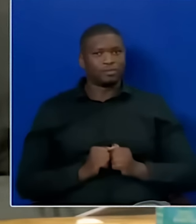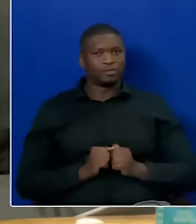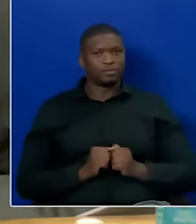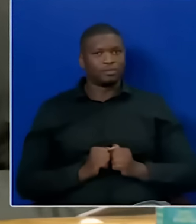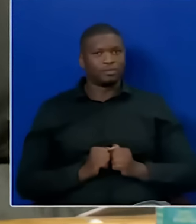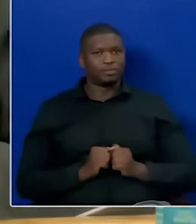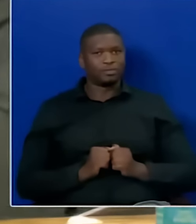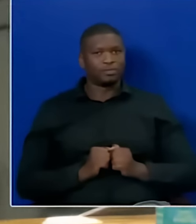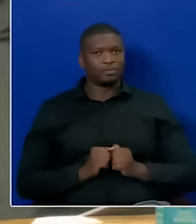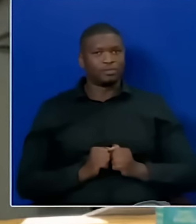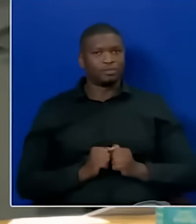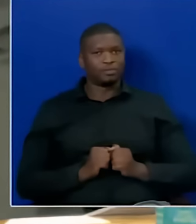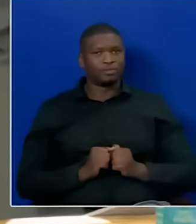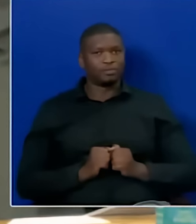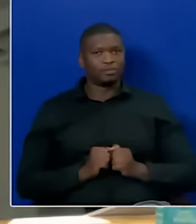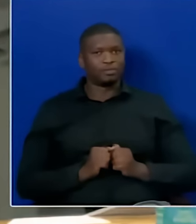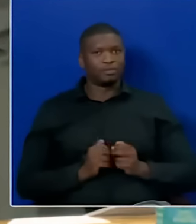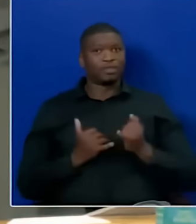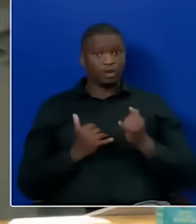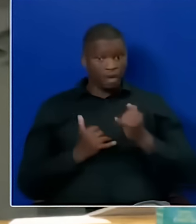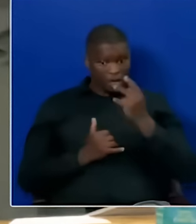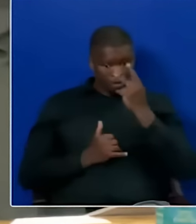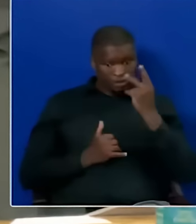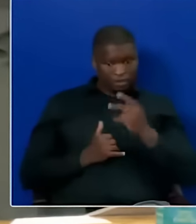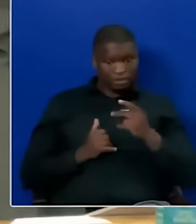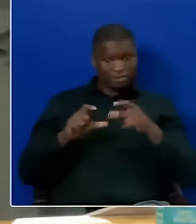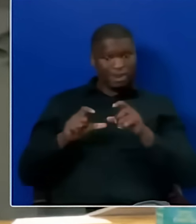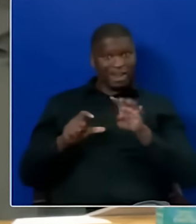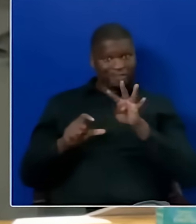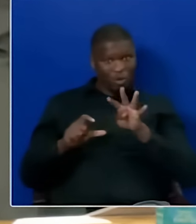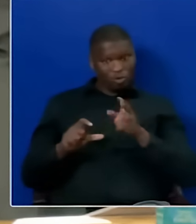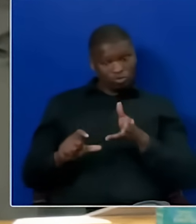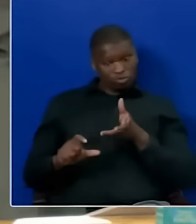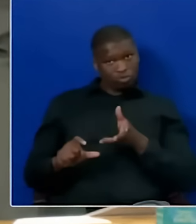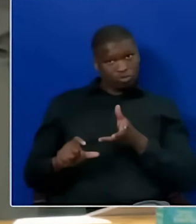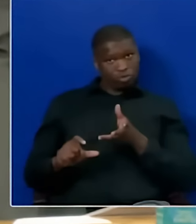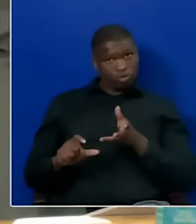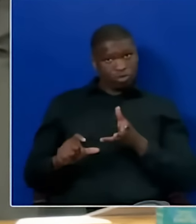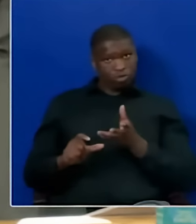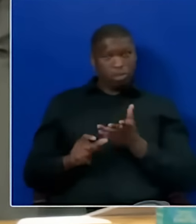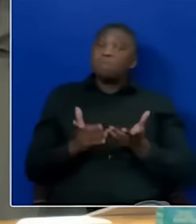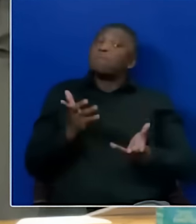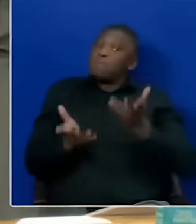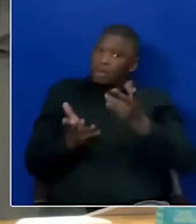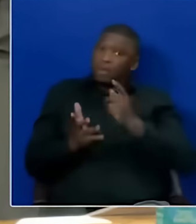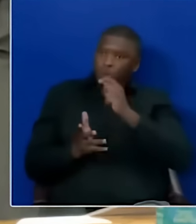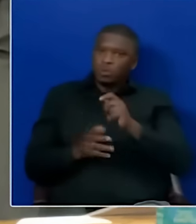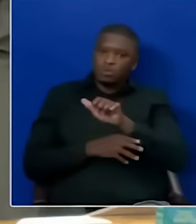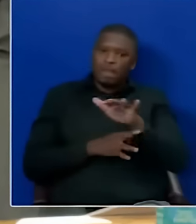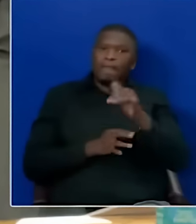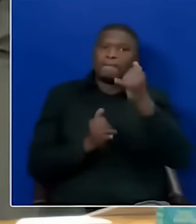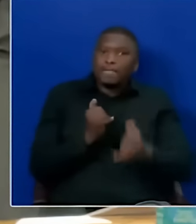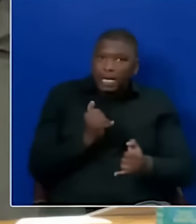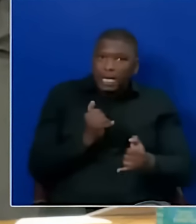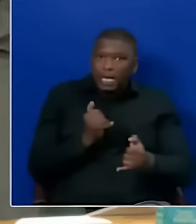So what we see in paragraph 4 may be a typing error. It may have been, instead of typing 0, he typed 9. They're next to each other